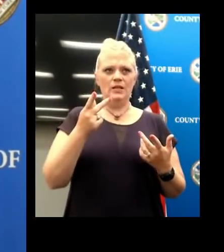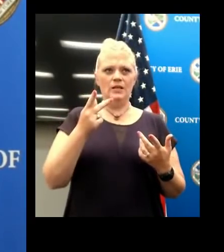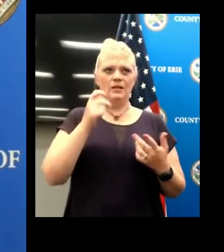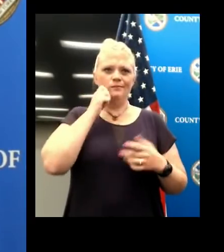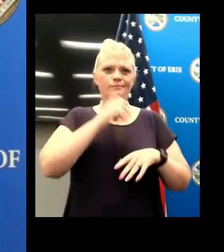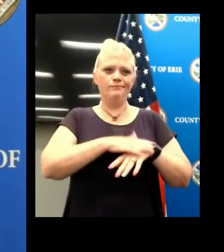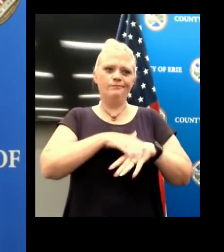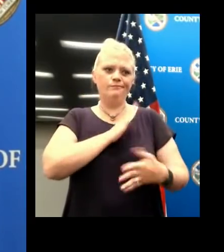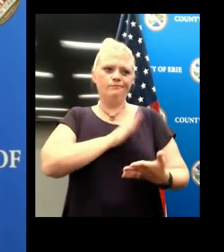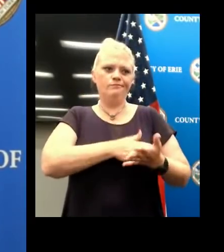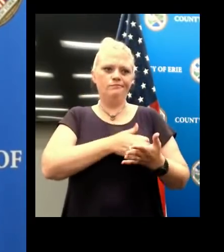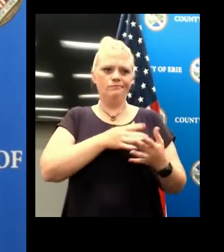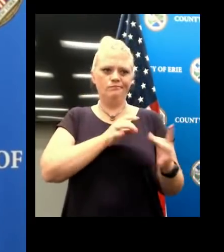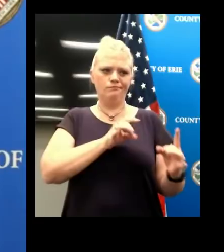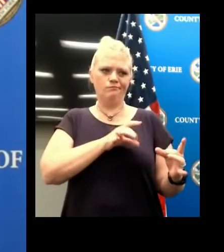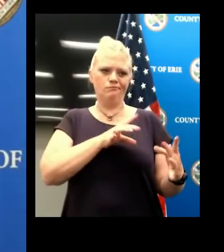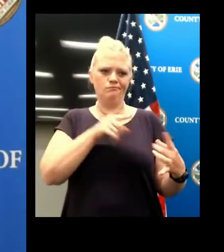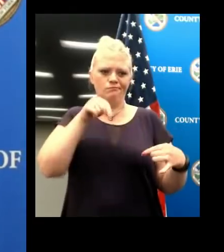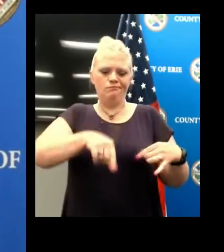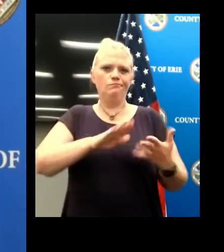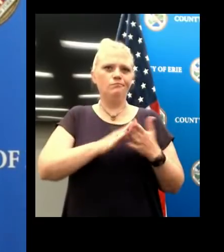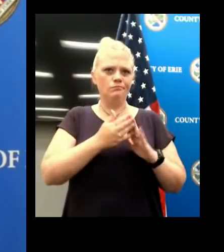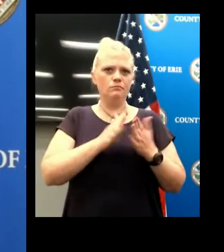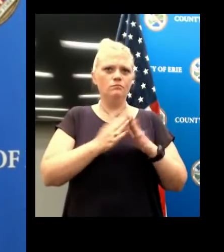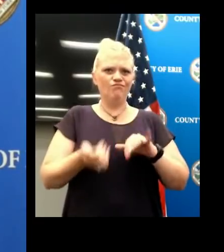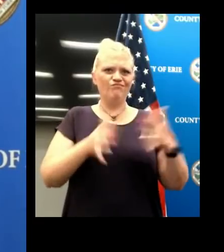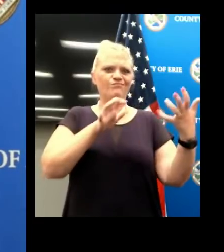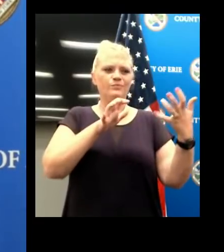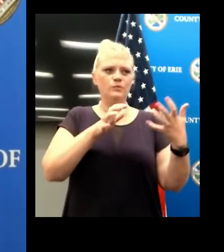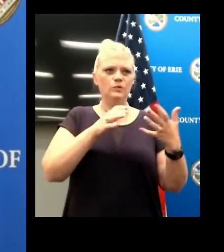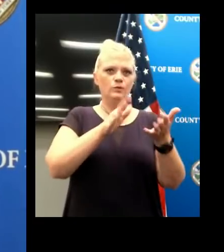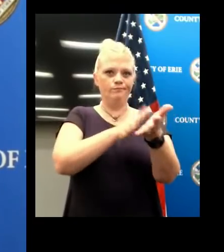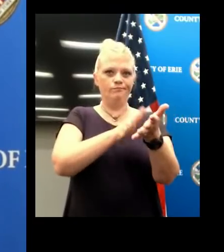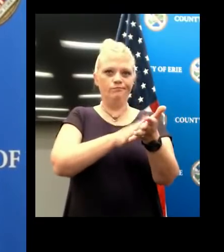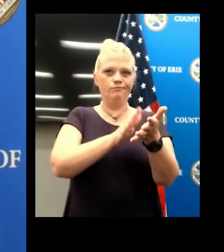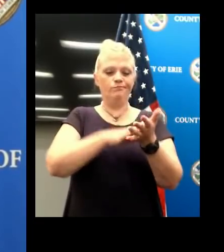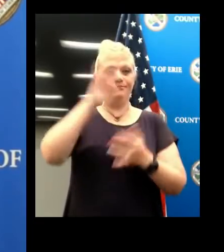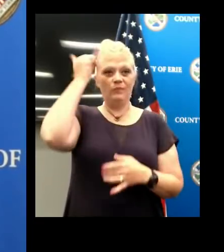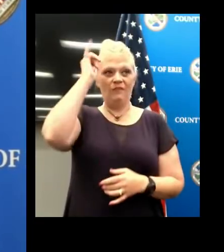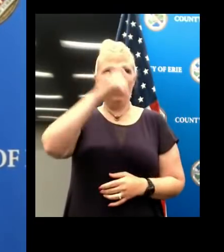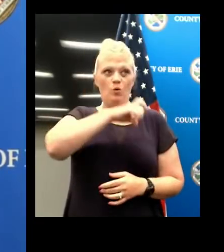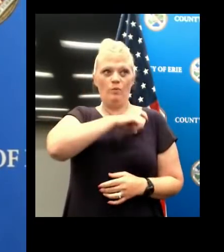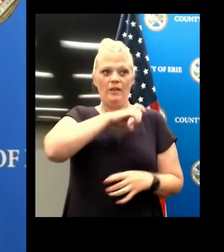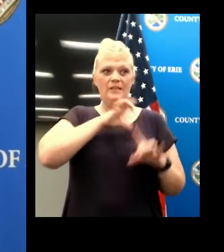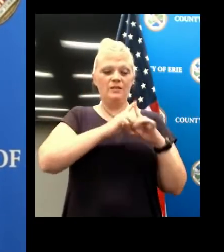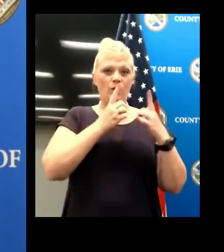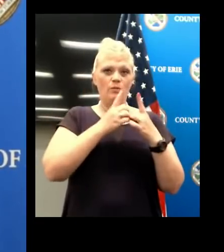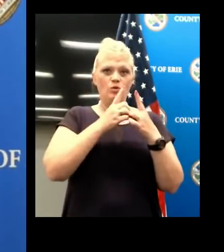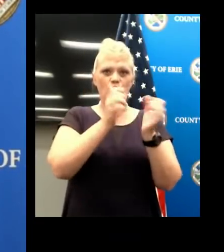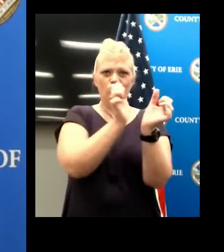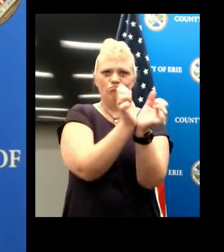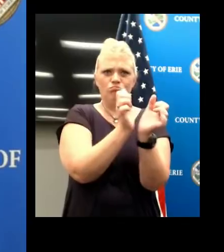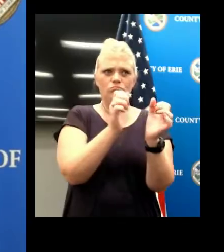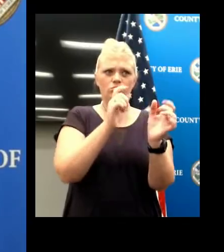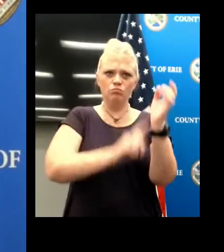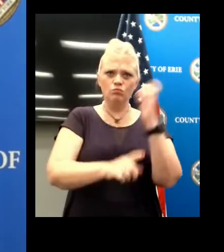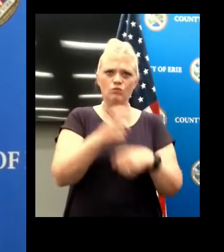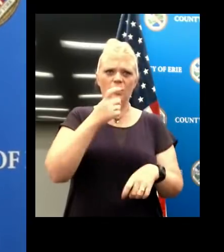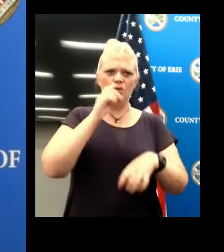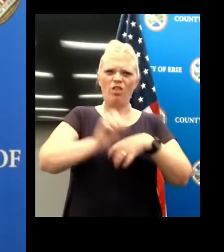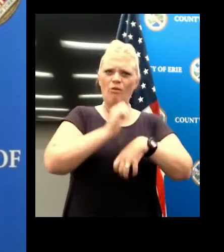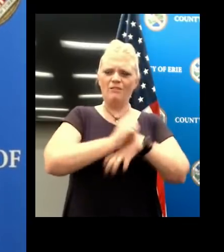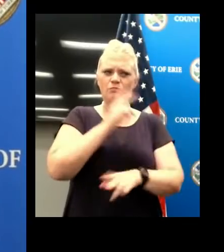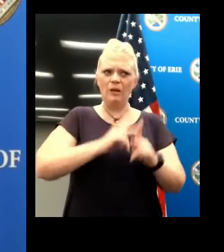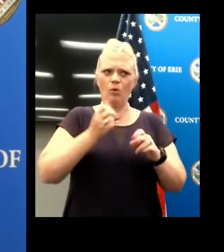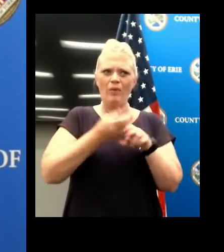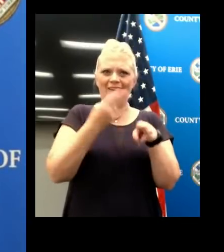our community. I want to commend the Buffalo Police Department for arresting the individual who was threatening people with a knife, an